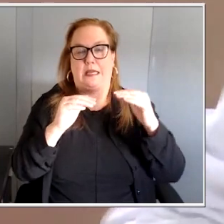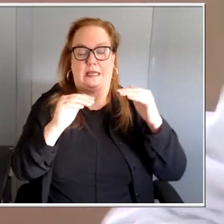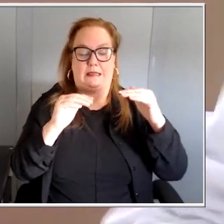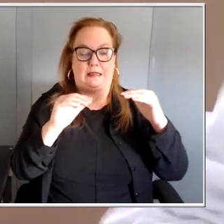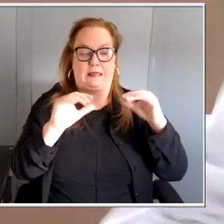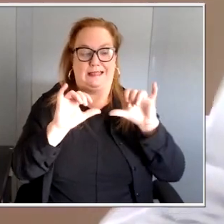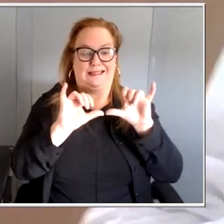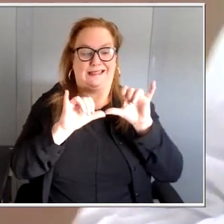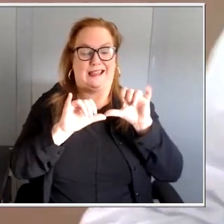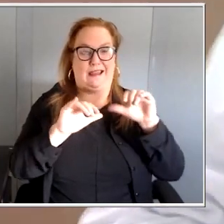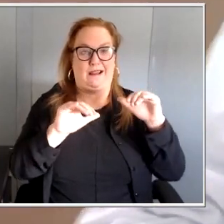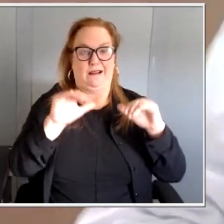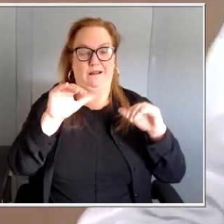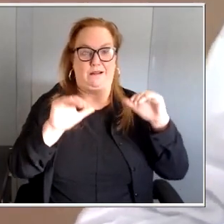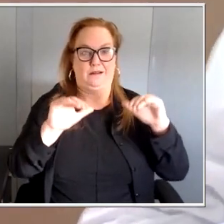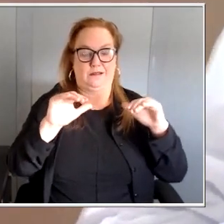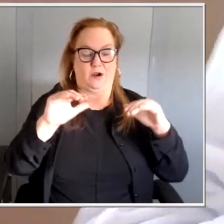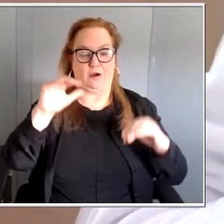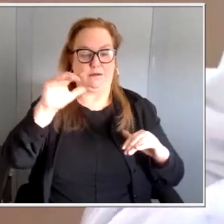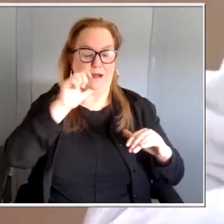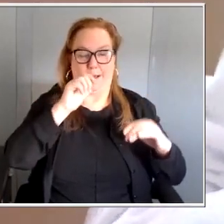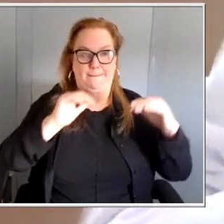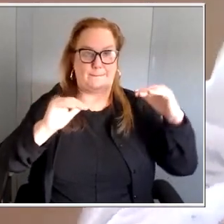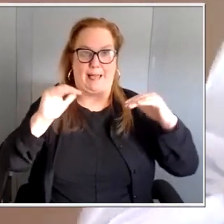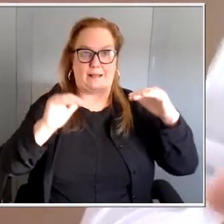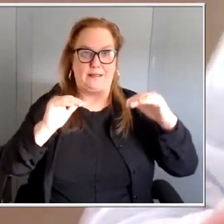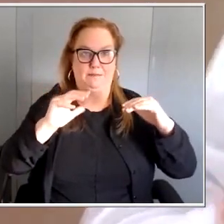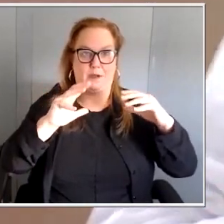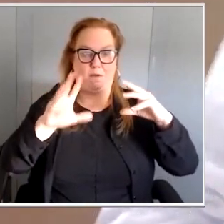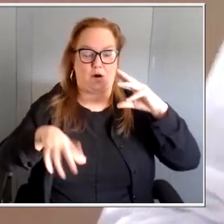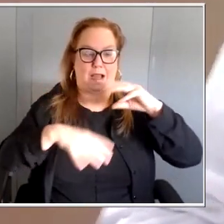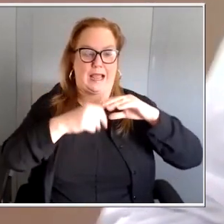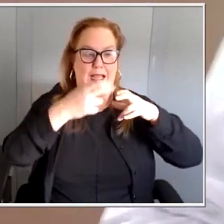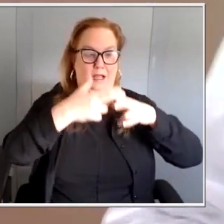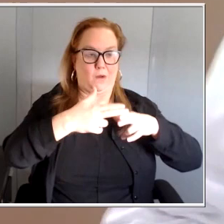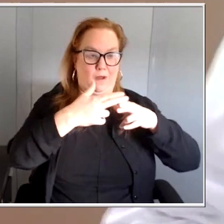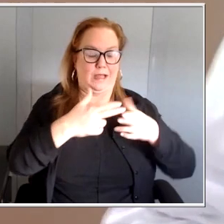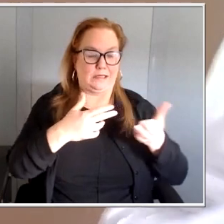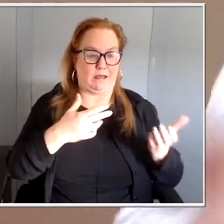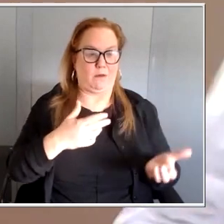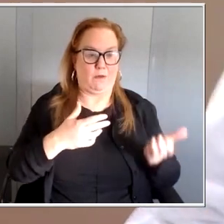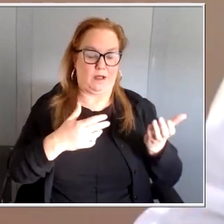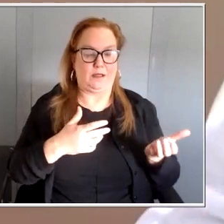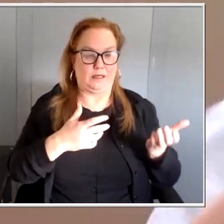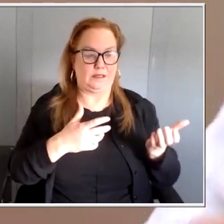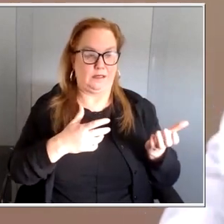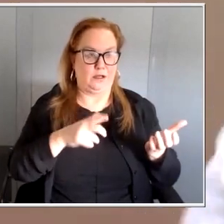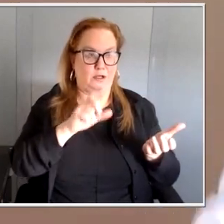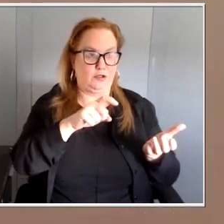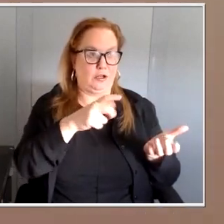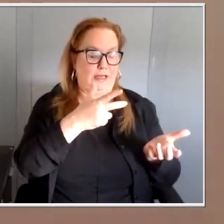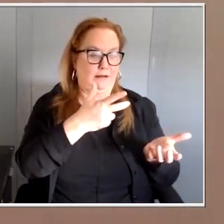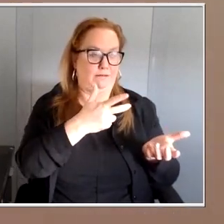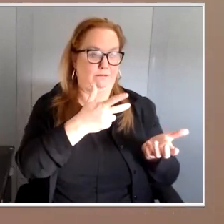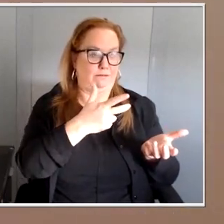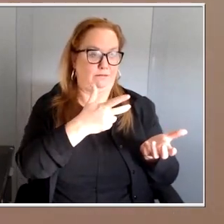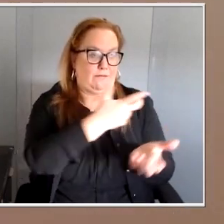completely this way, but we just keep adding weights to the one that says you should get vaccinated.